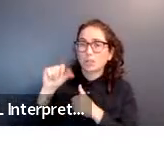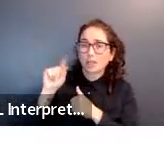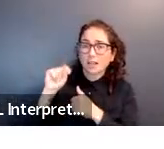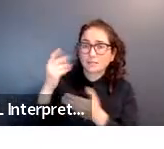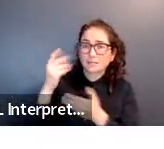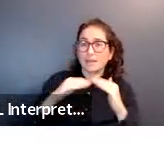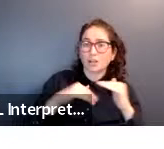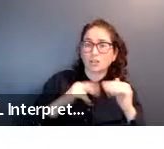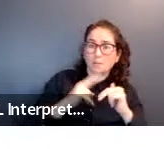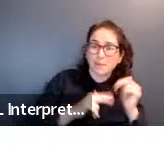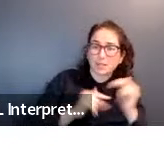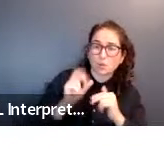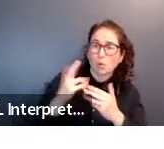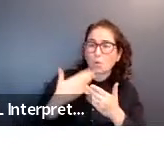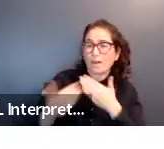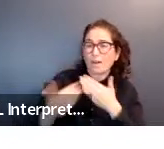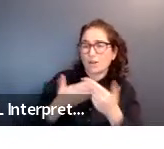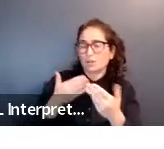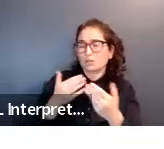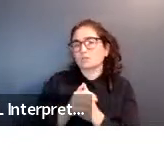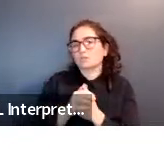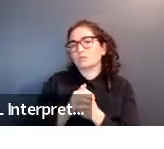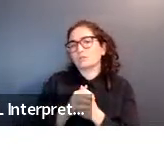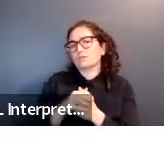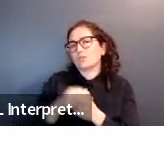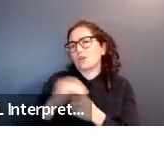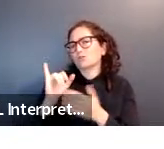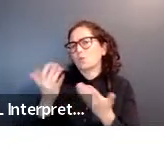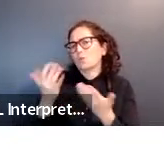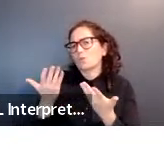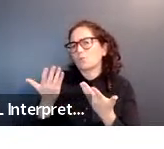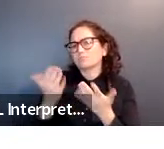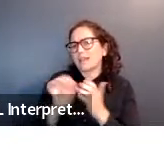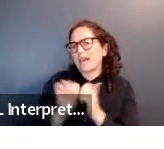underbuilt or whatever? And how does